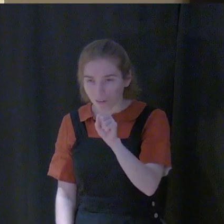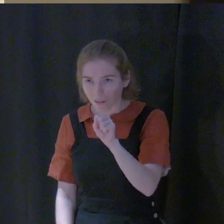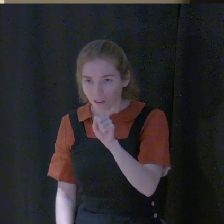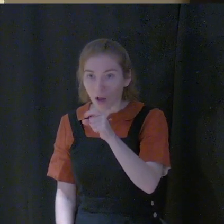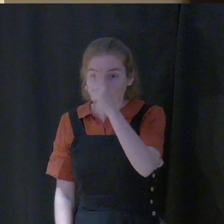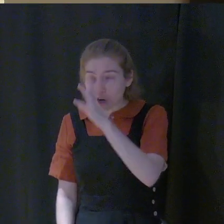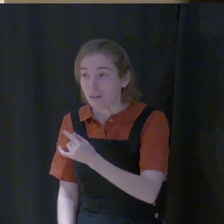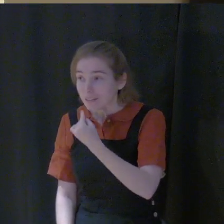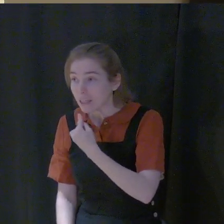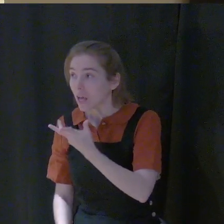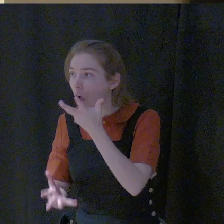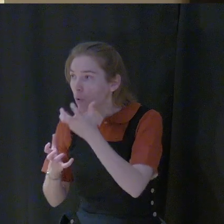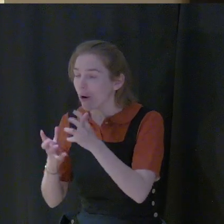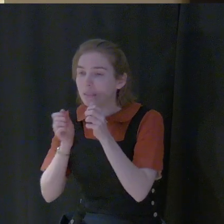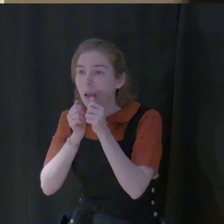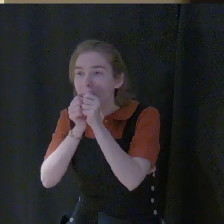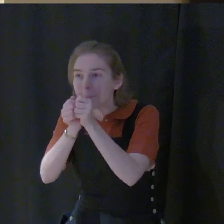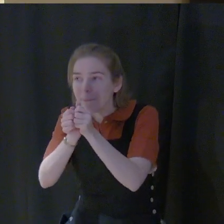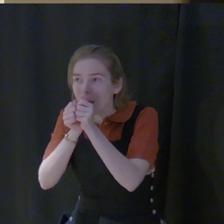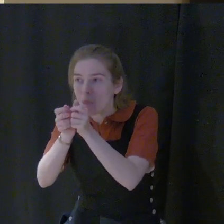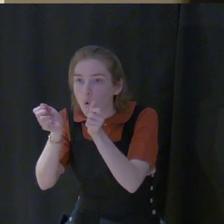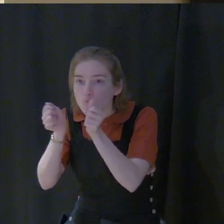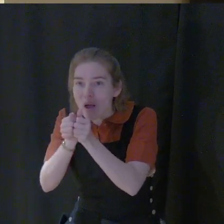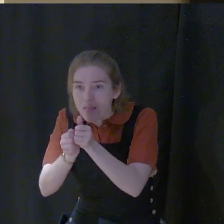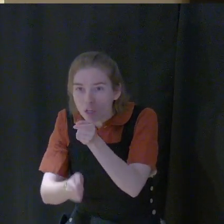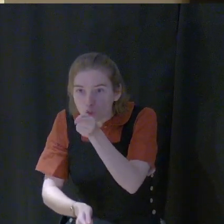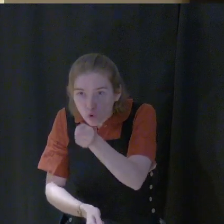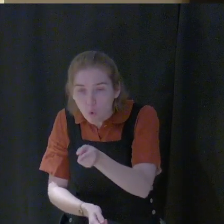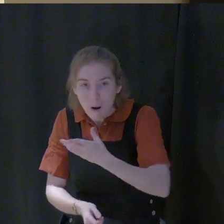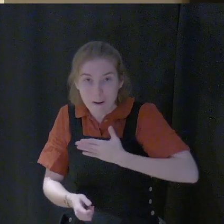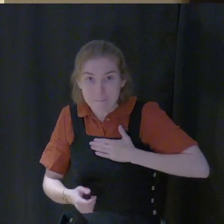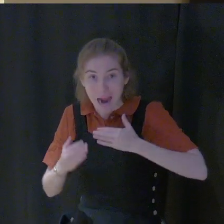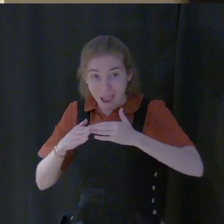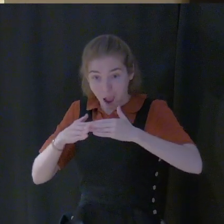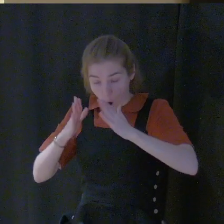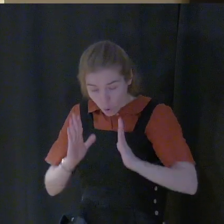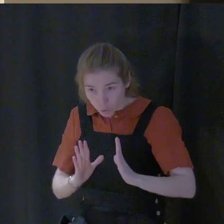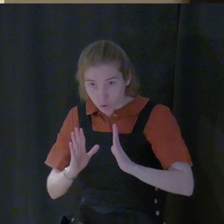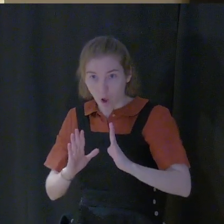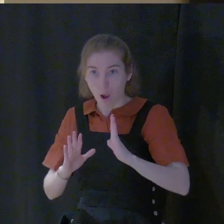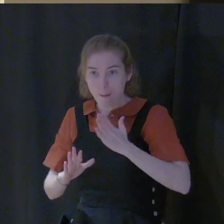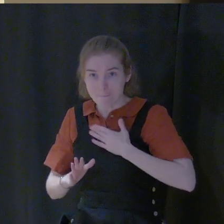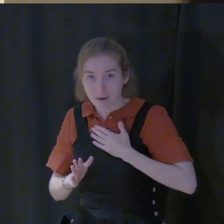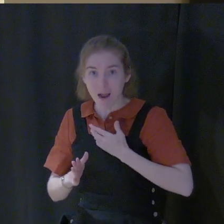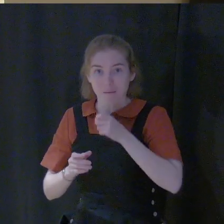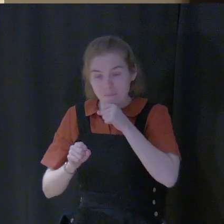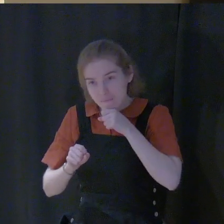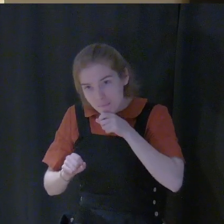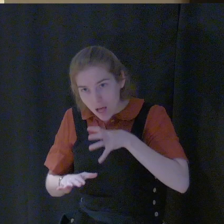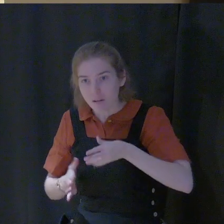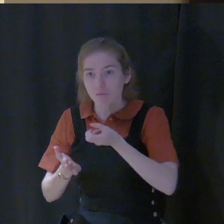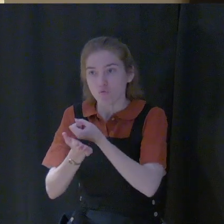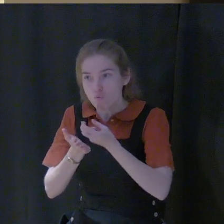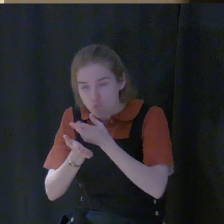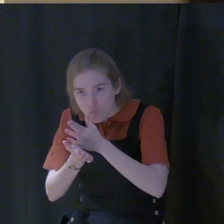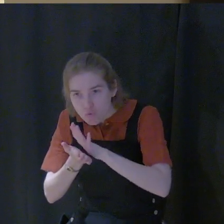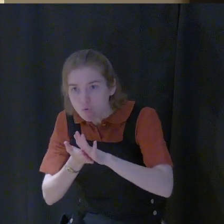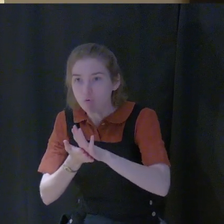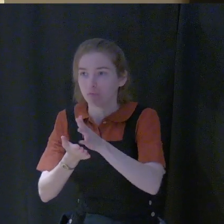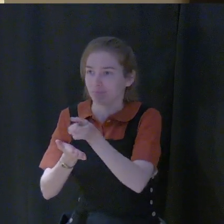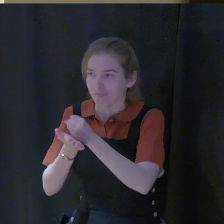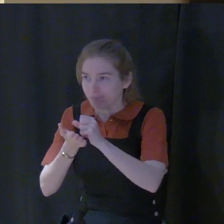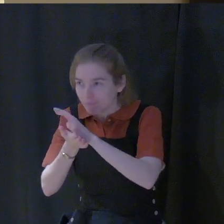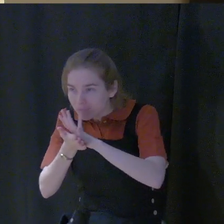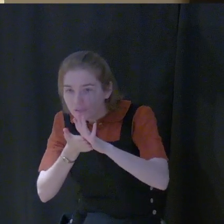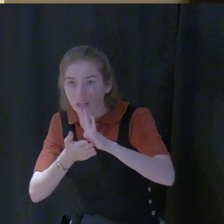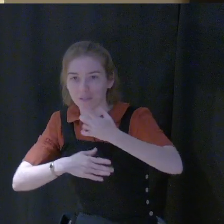God says, I want to be together with you in my house on my blessed, sanctified, hallowed